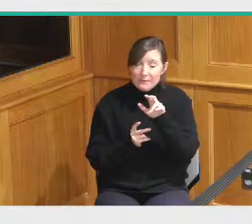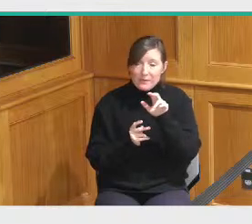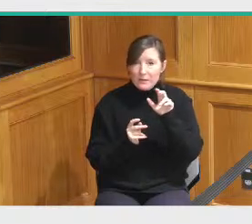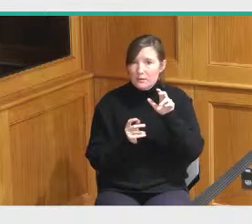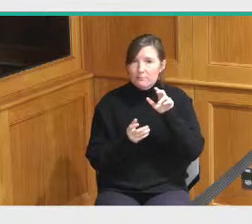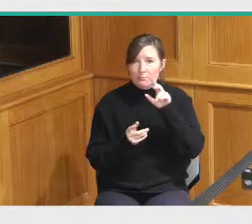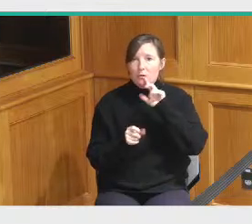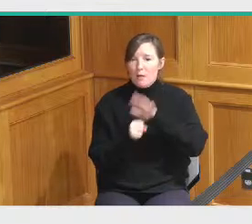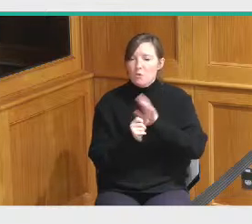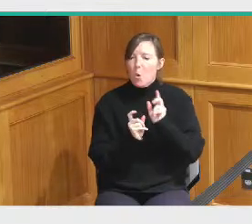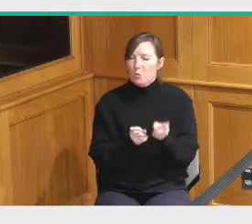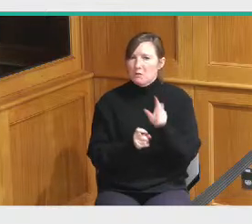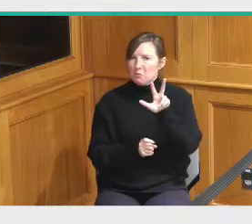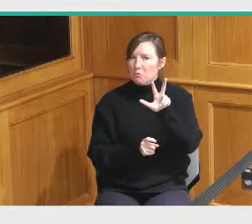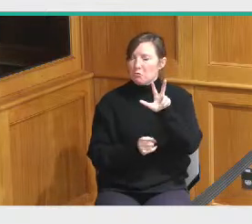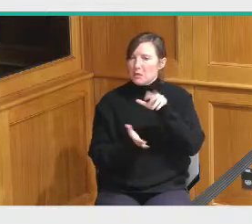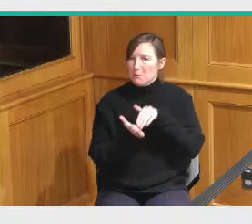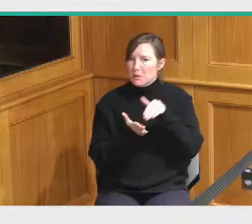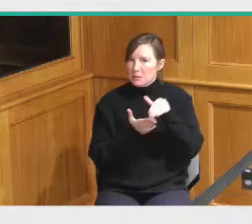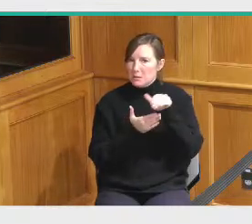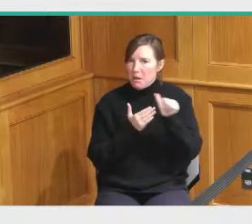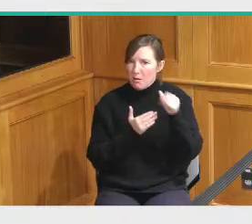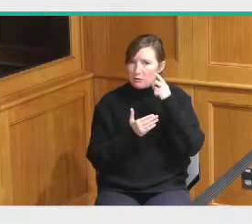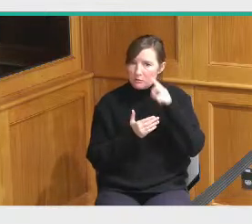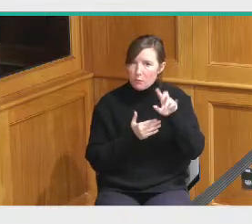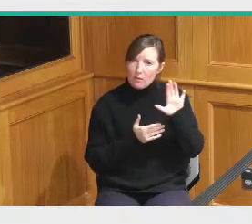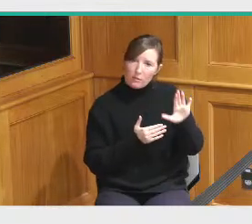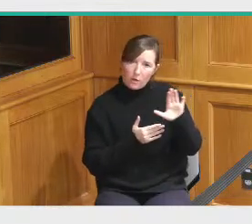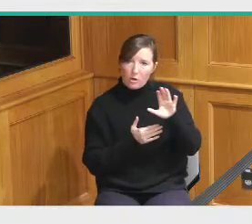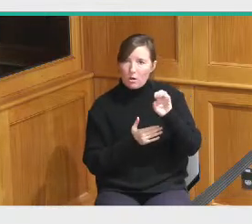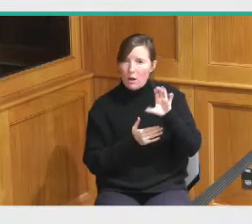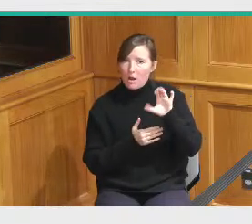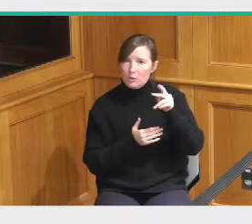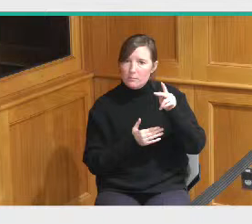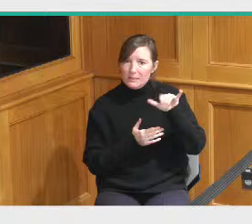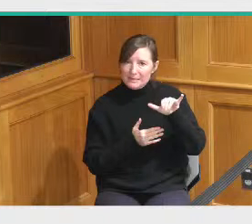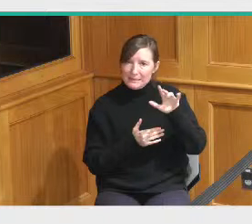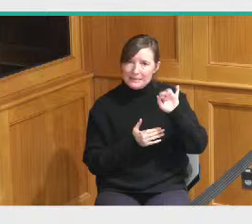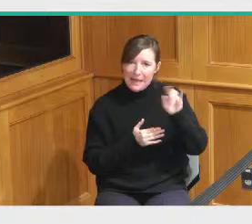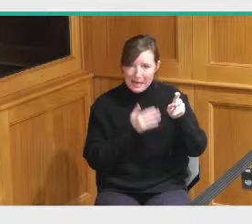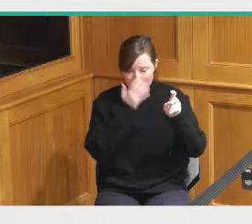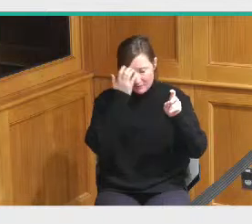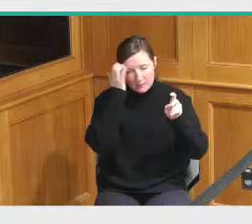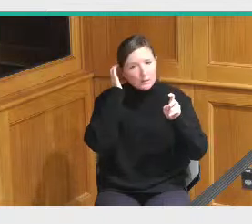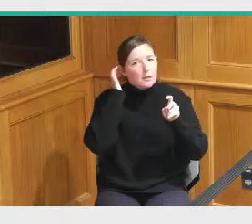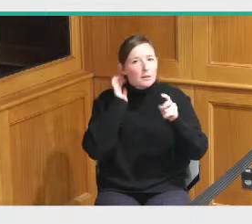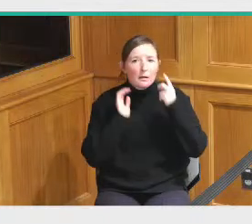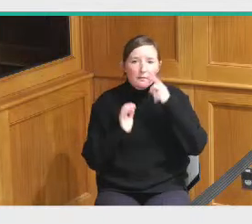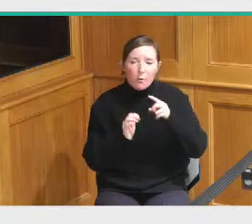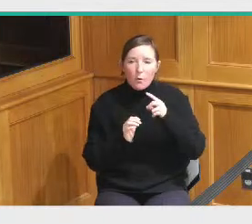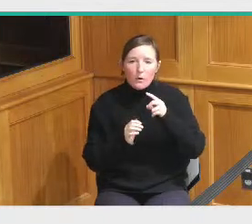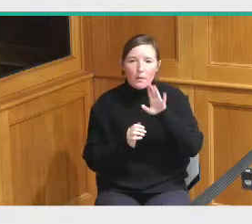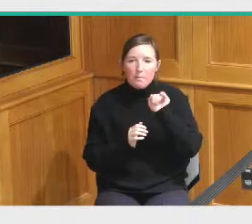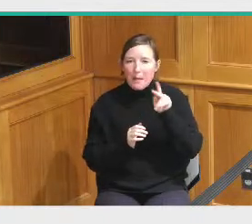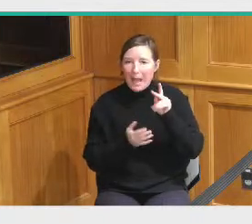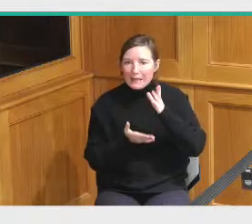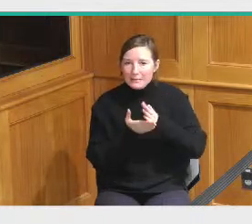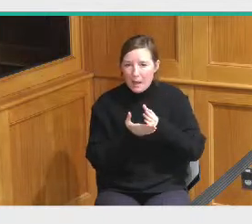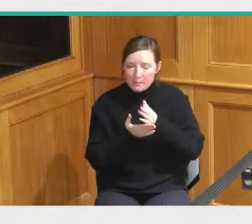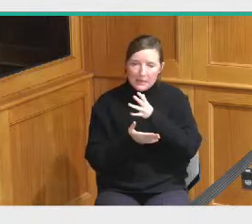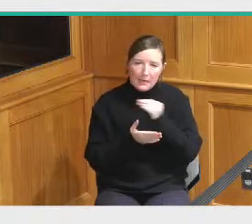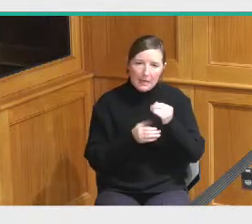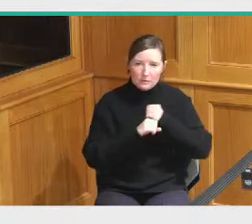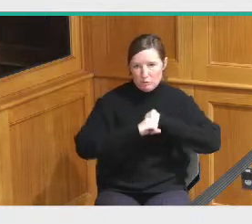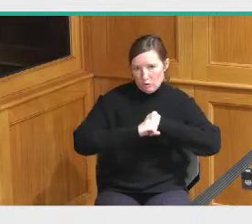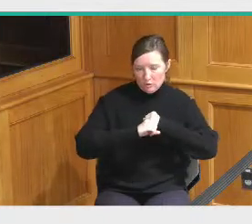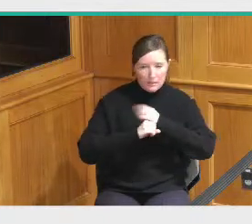of their 3% occupancy tax for backstopping and security directly